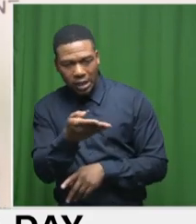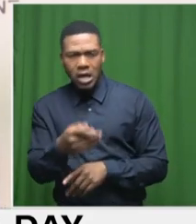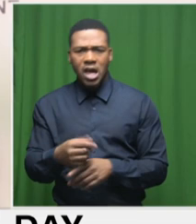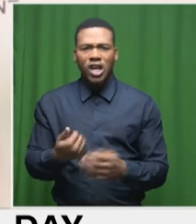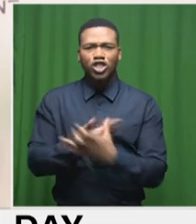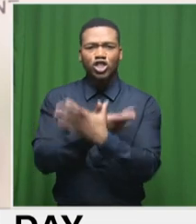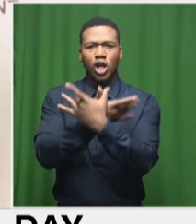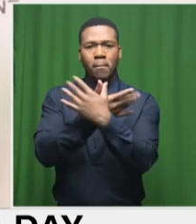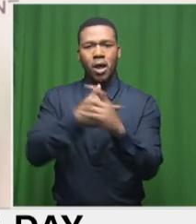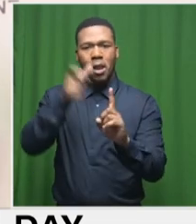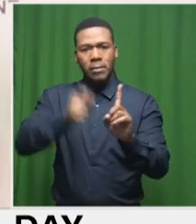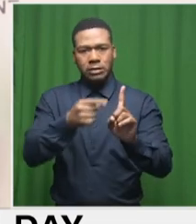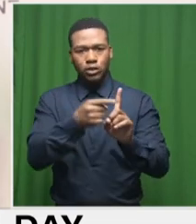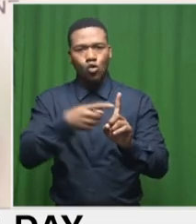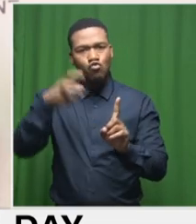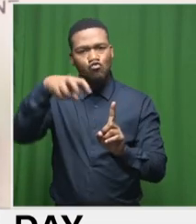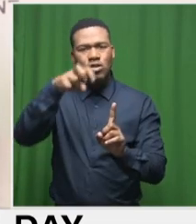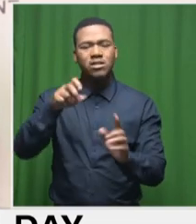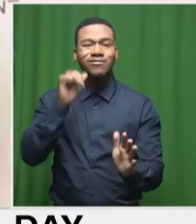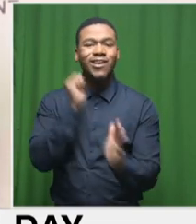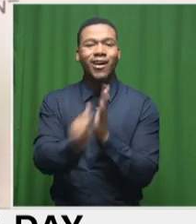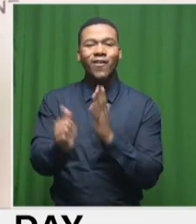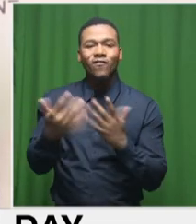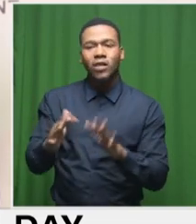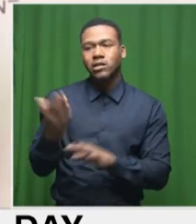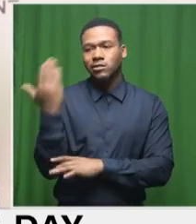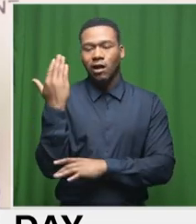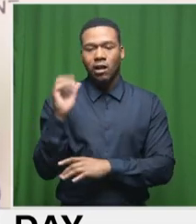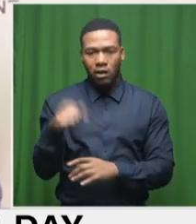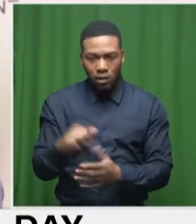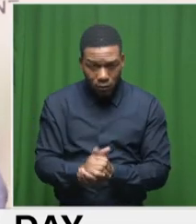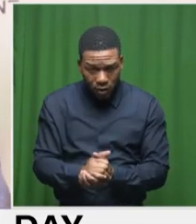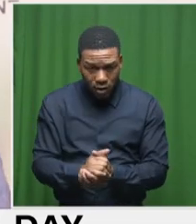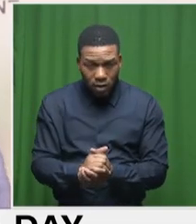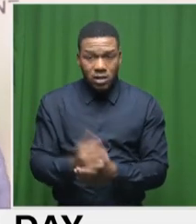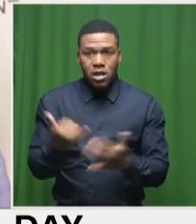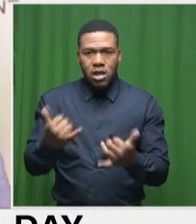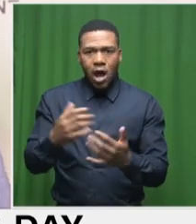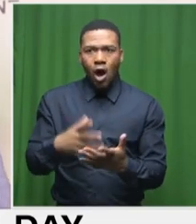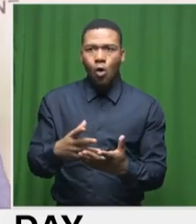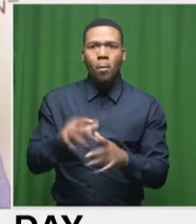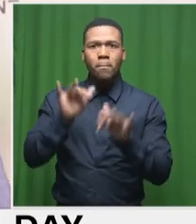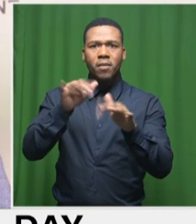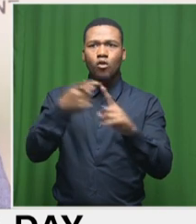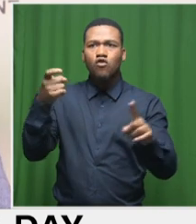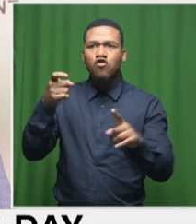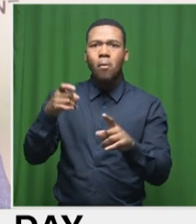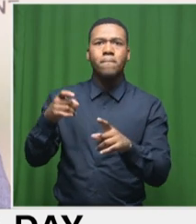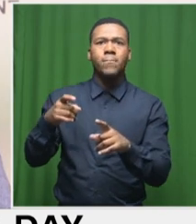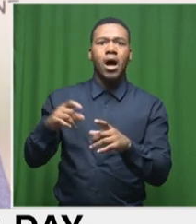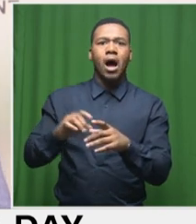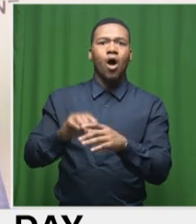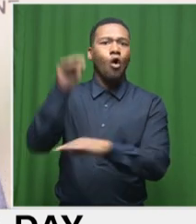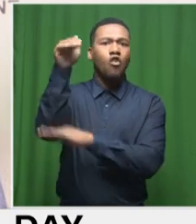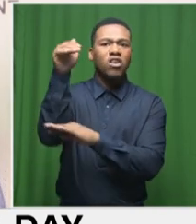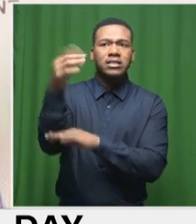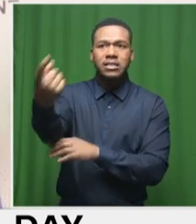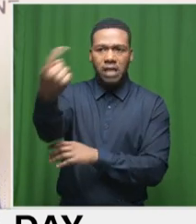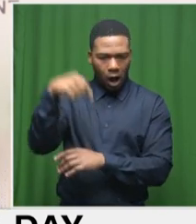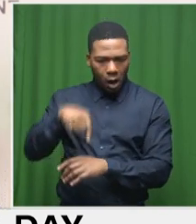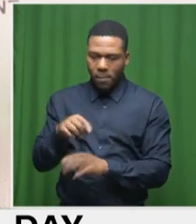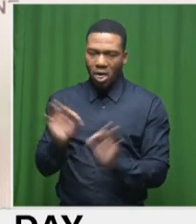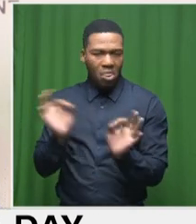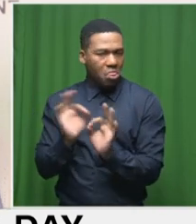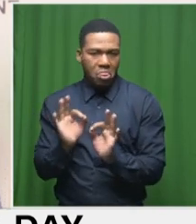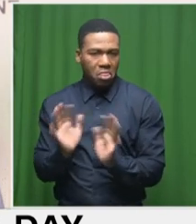Now Kruger National Park is reporting that they're not even getting more tourists, especially overseas tourists. What are we going to be making sure that you, like we're doing to